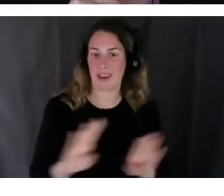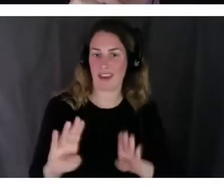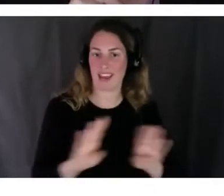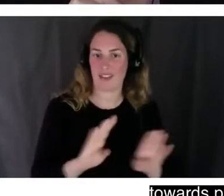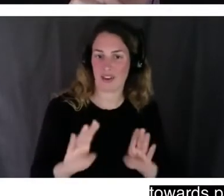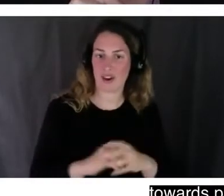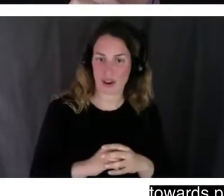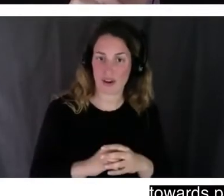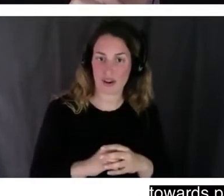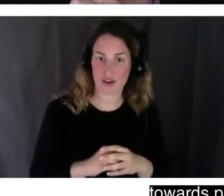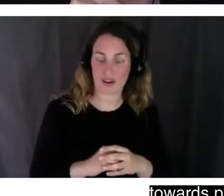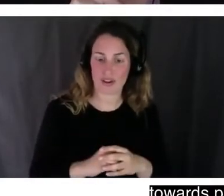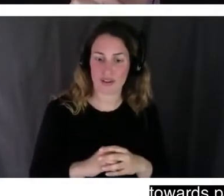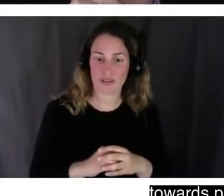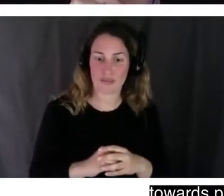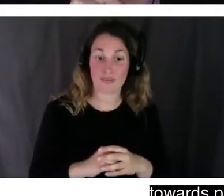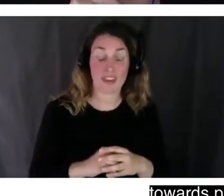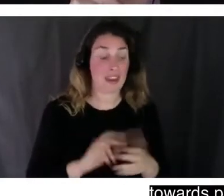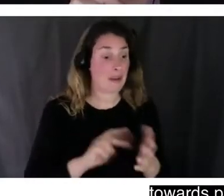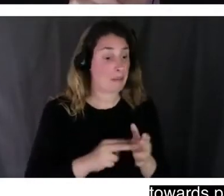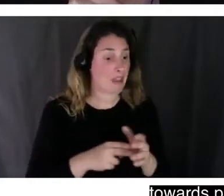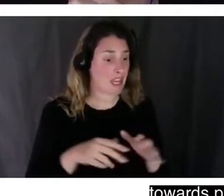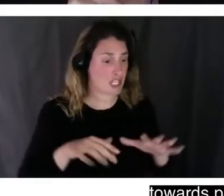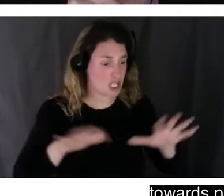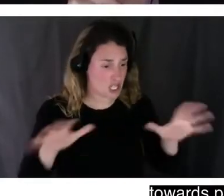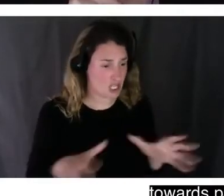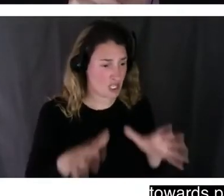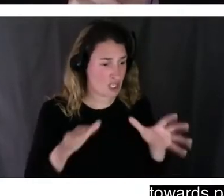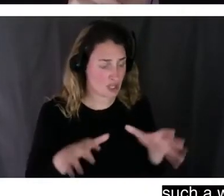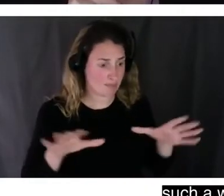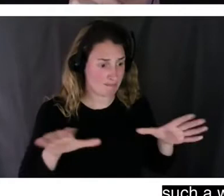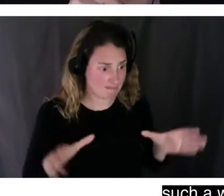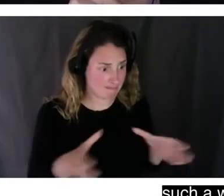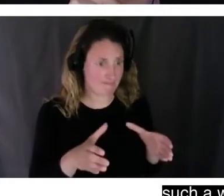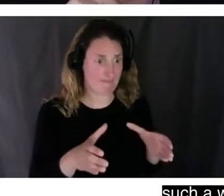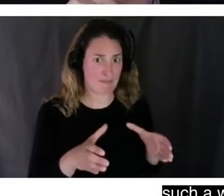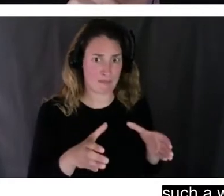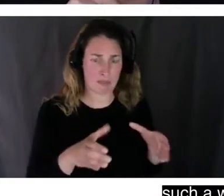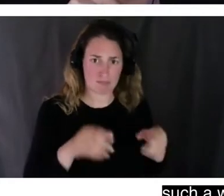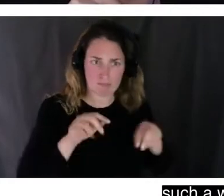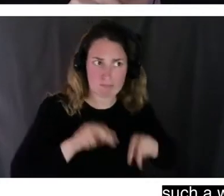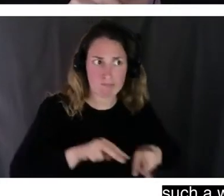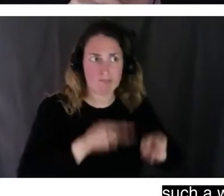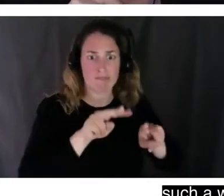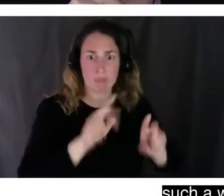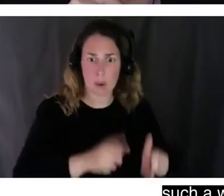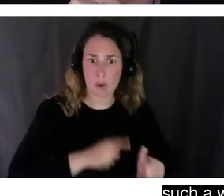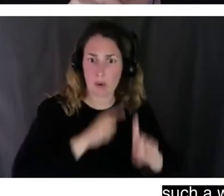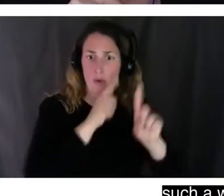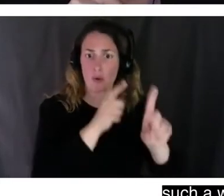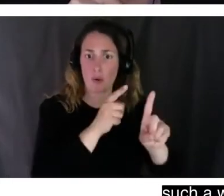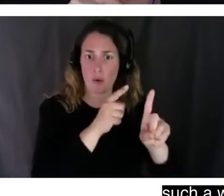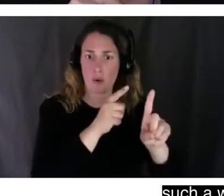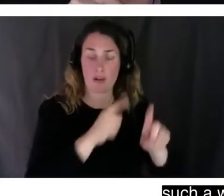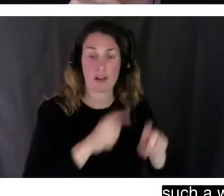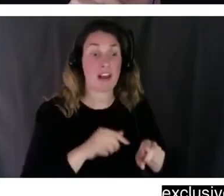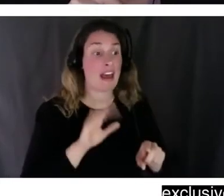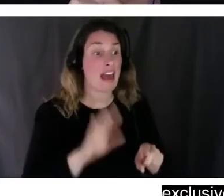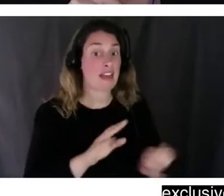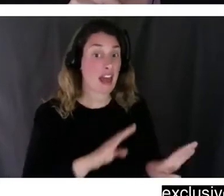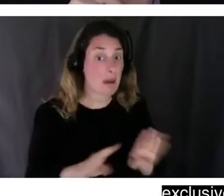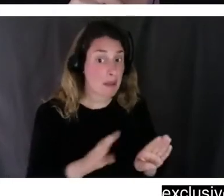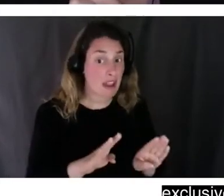simultaneously towards particular goals, but doing it in such a way that either is inclusive